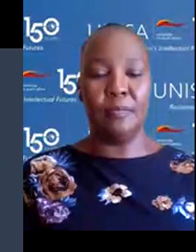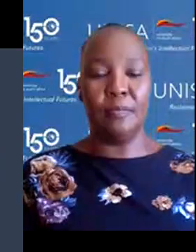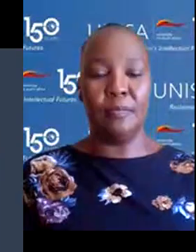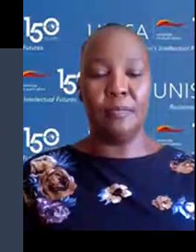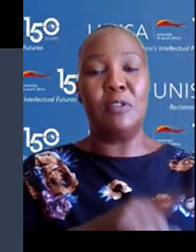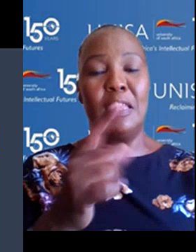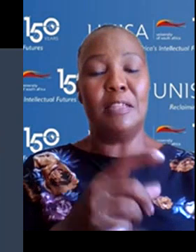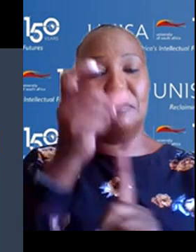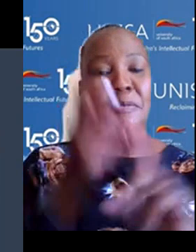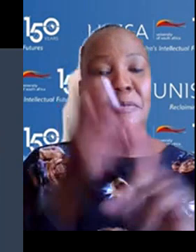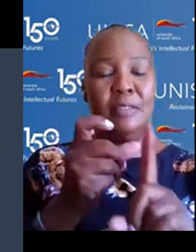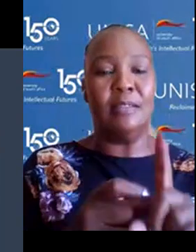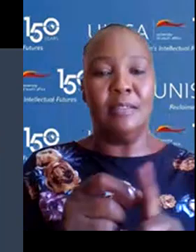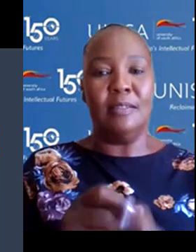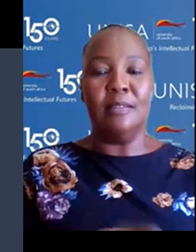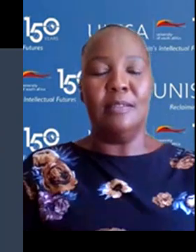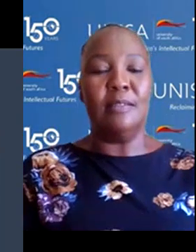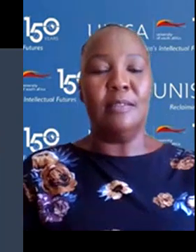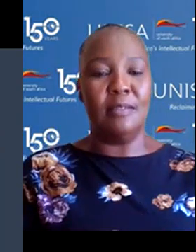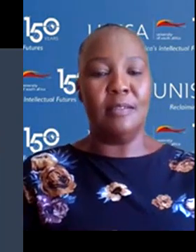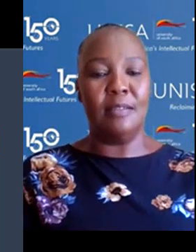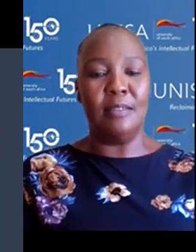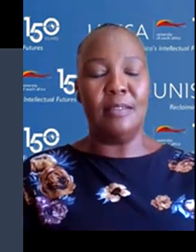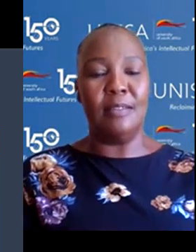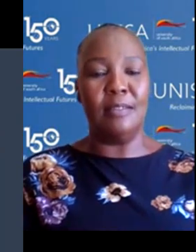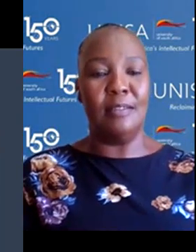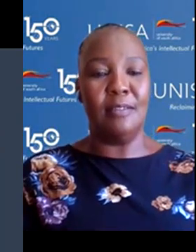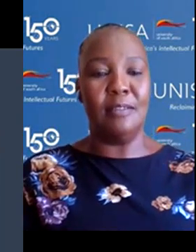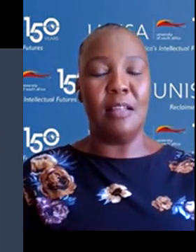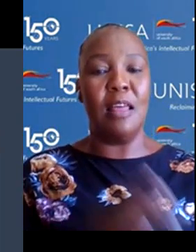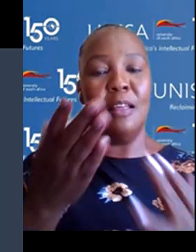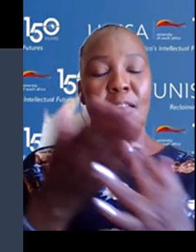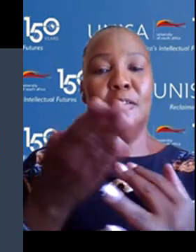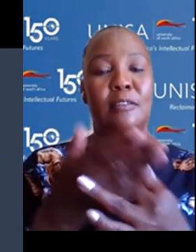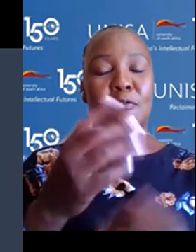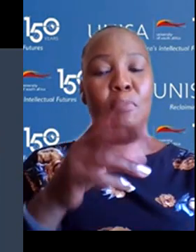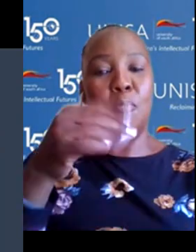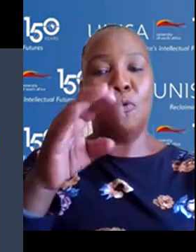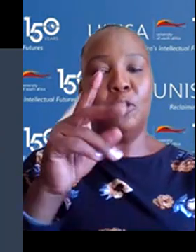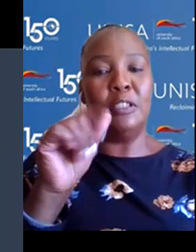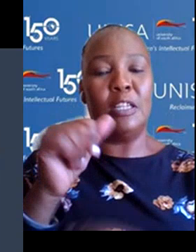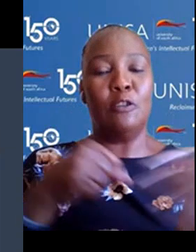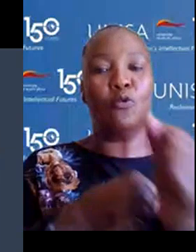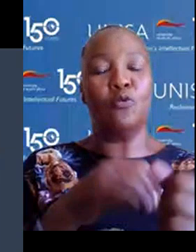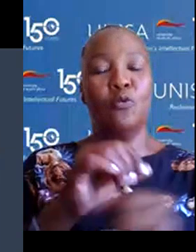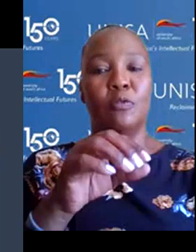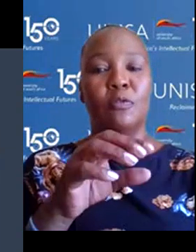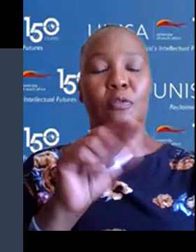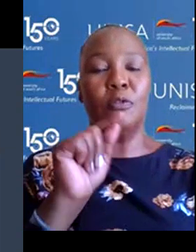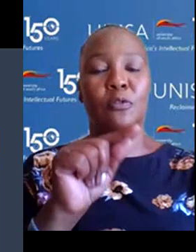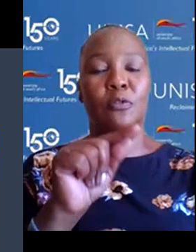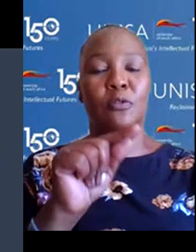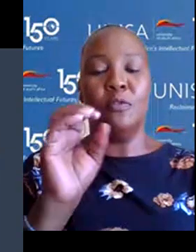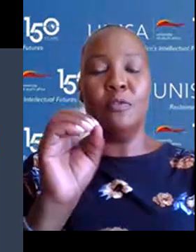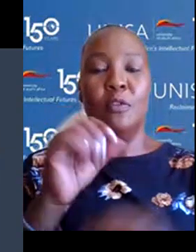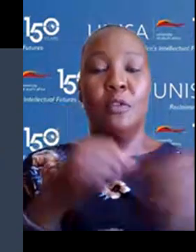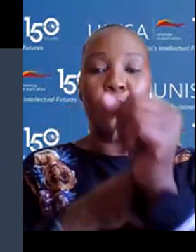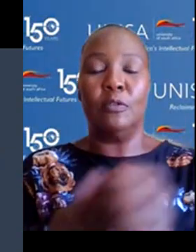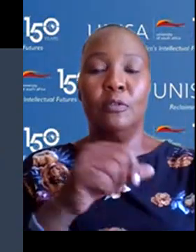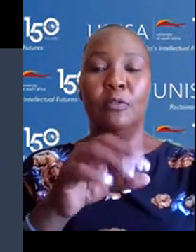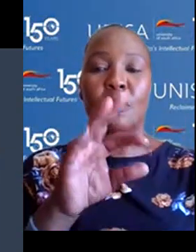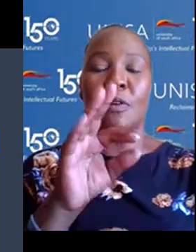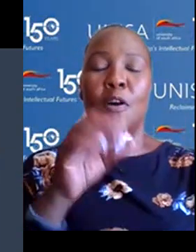your OneDrive. So you access it from portal.office.com. And very importantly, you need to log in your case for unisa students